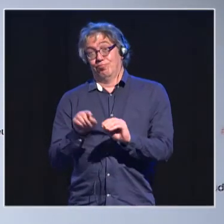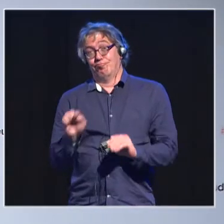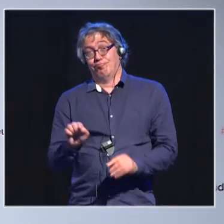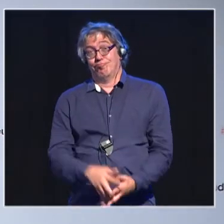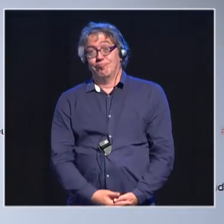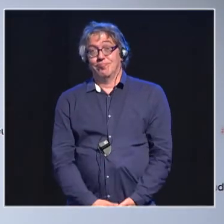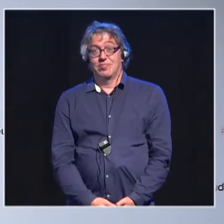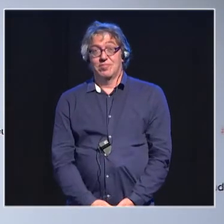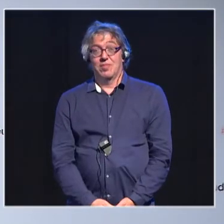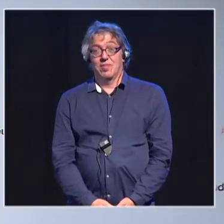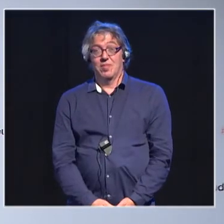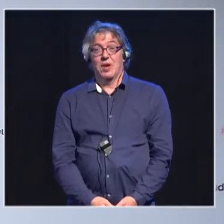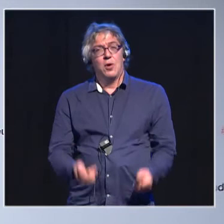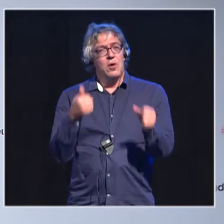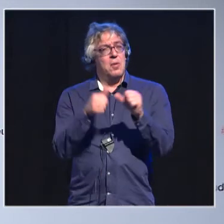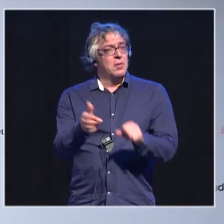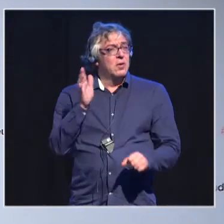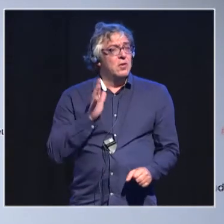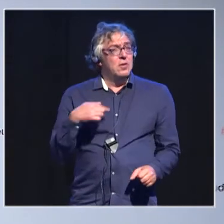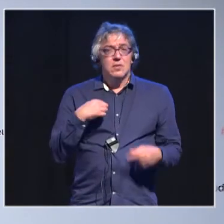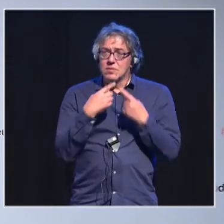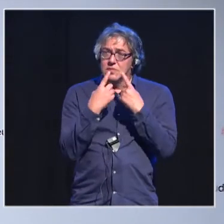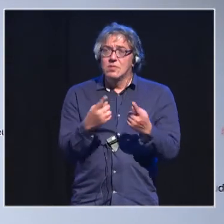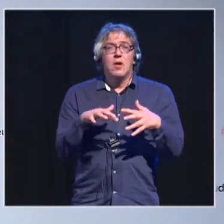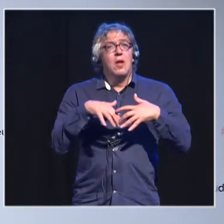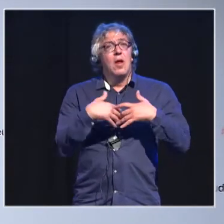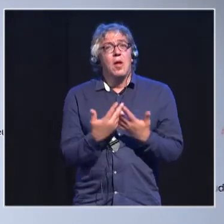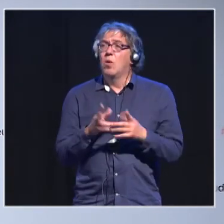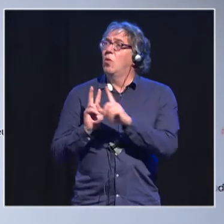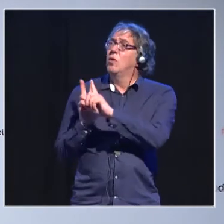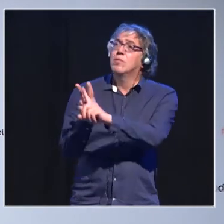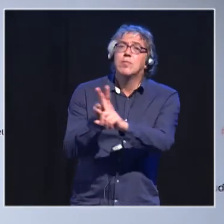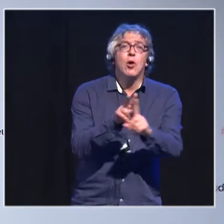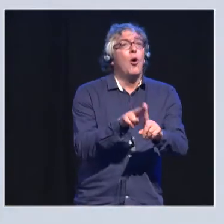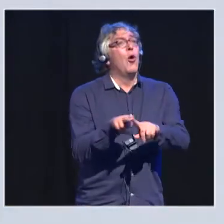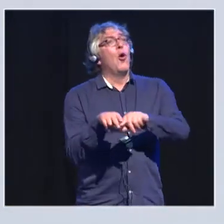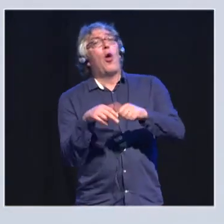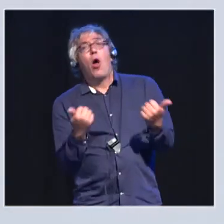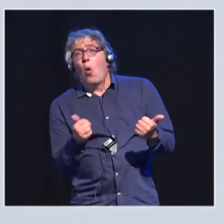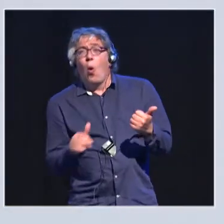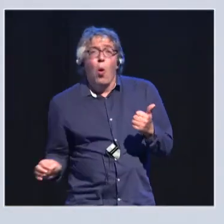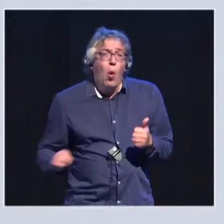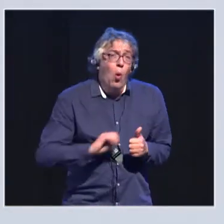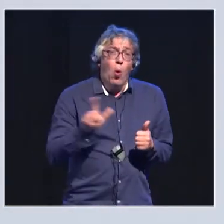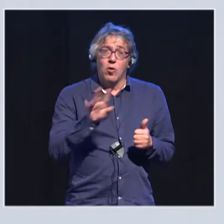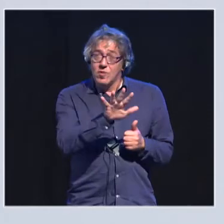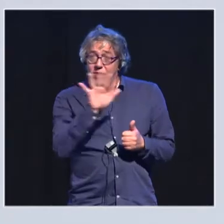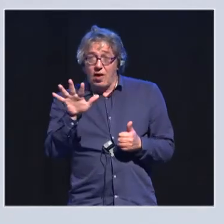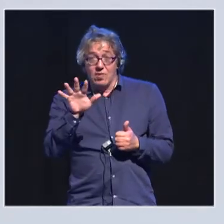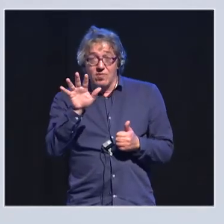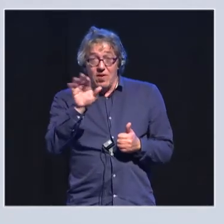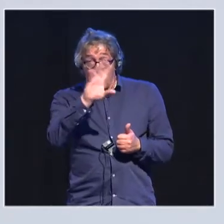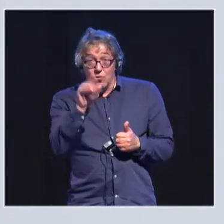about how to implement this in all the countries that constitute Africa, knowing that